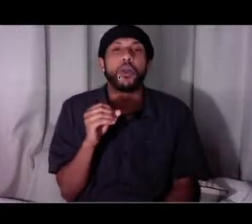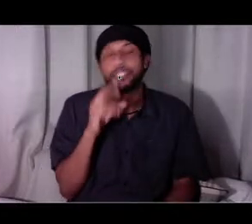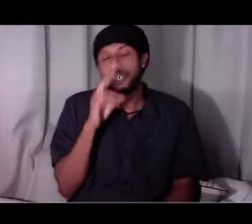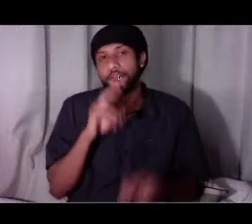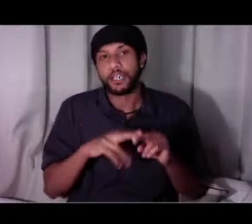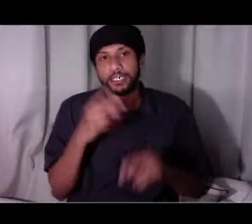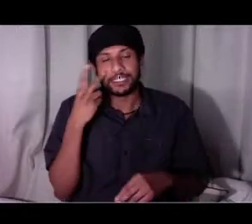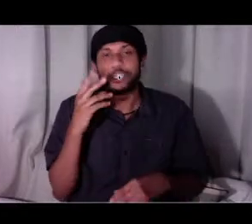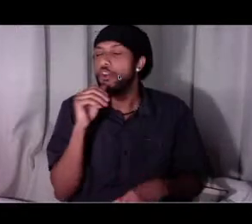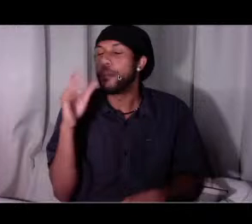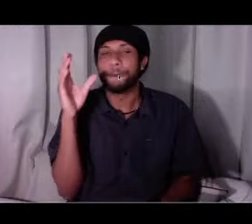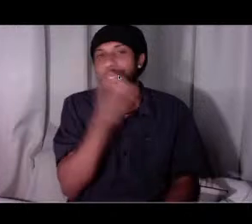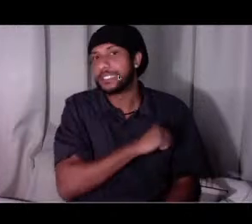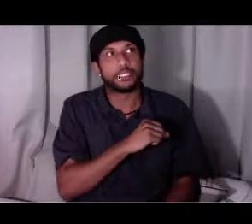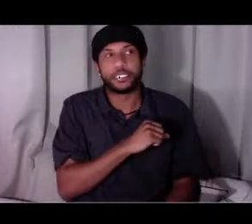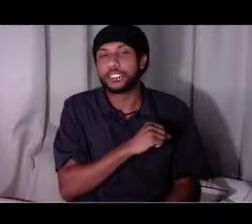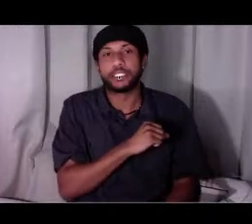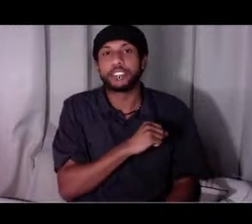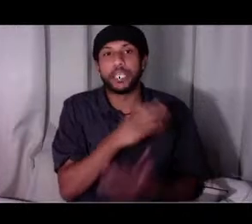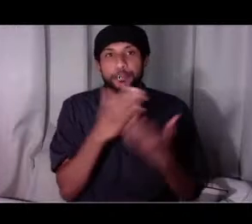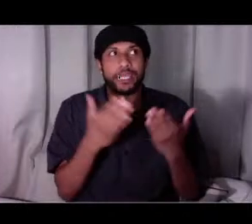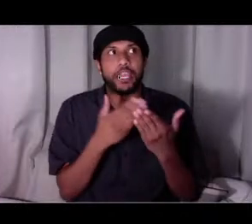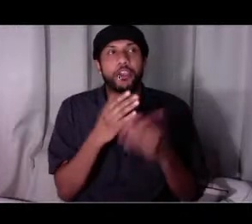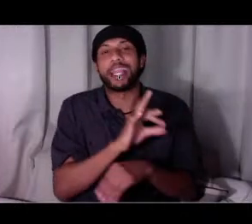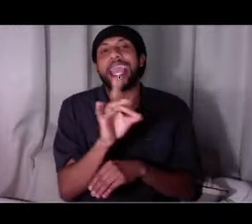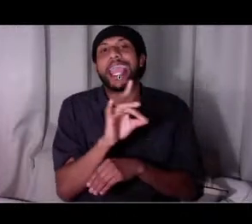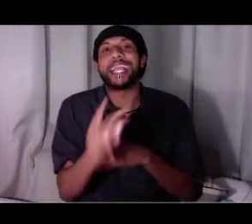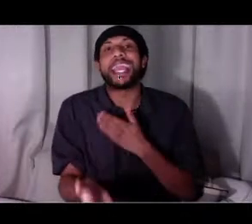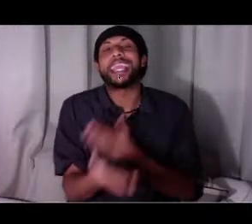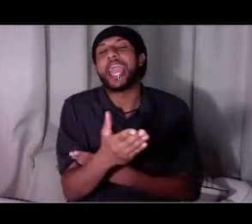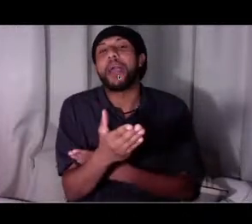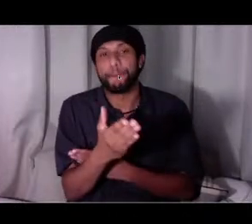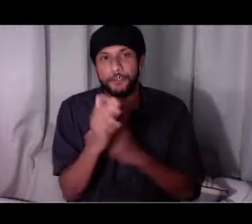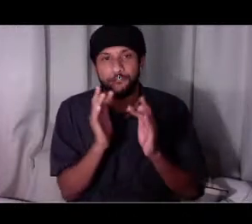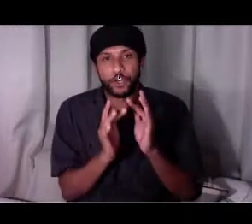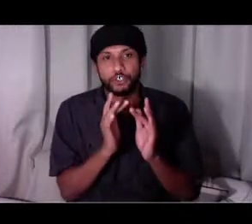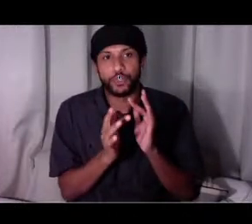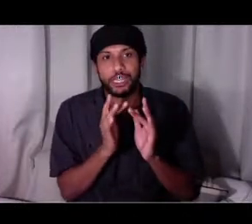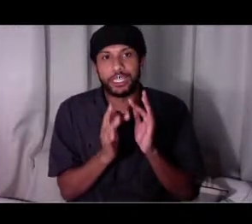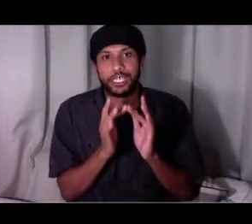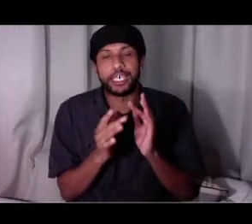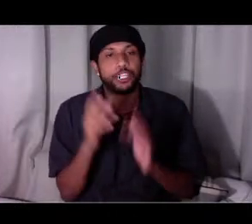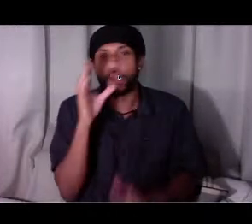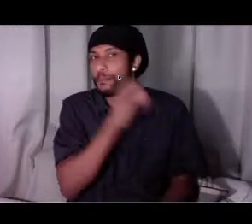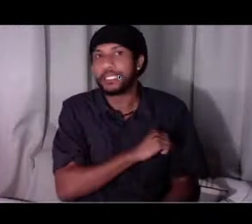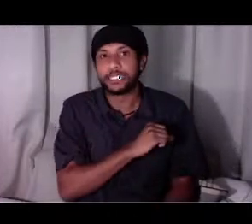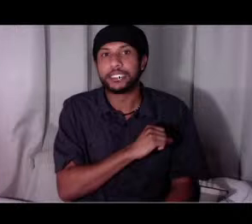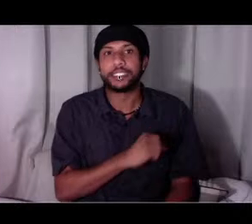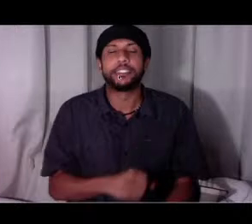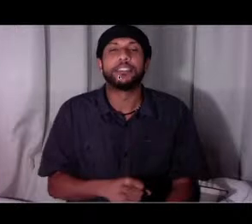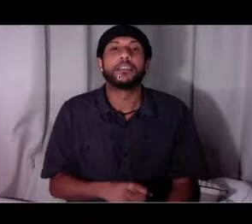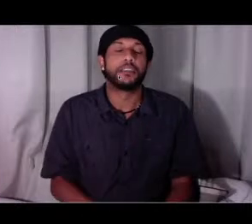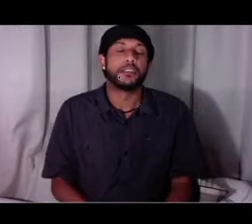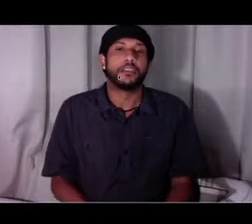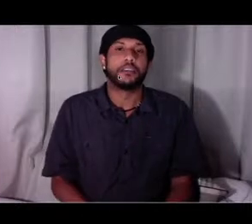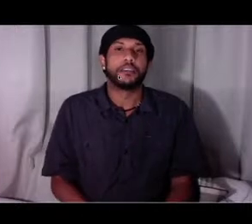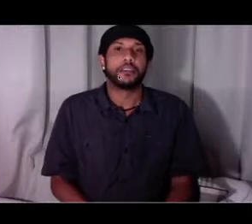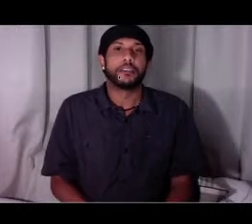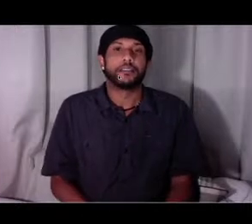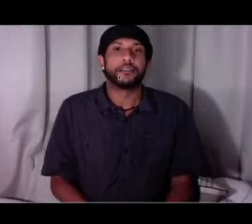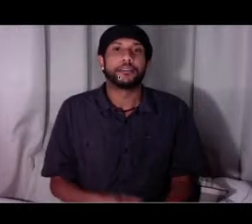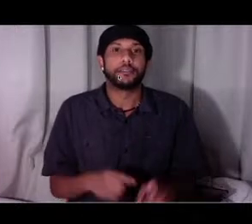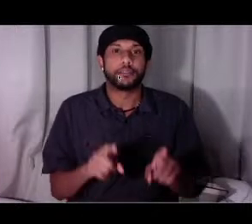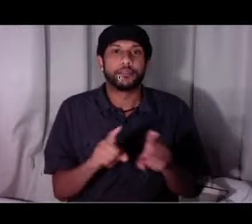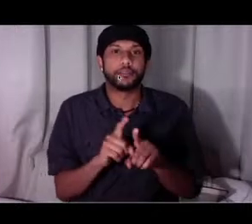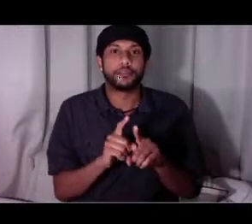to see so don't miss out uh be there at 8 8 a. virtually you know and uh don't miss out also wanted to say thank you